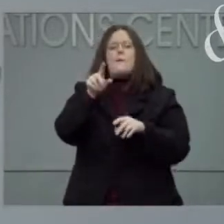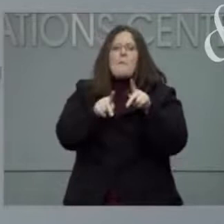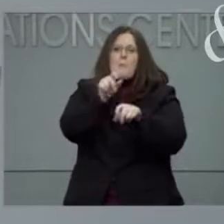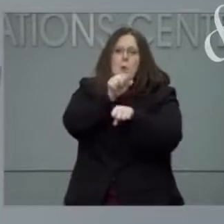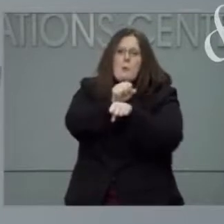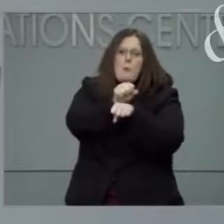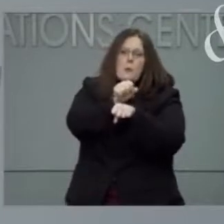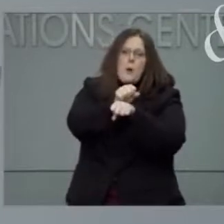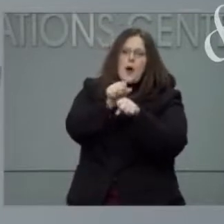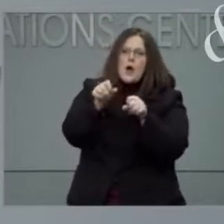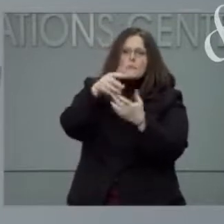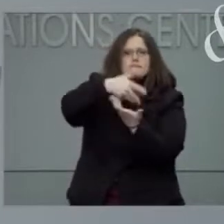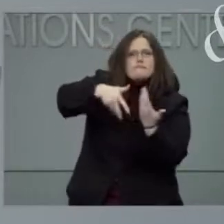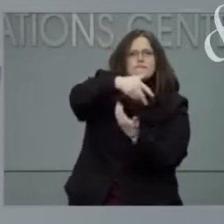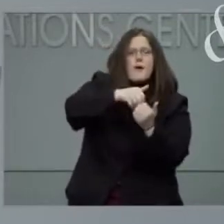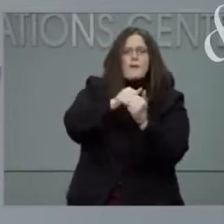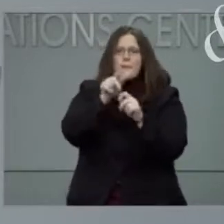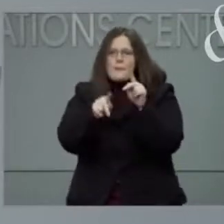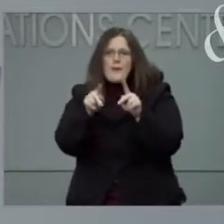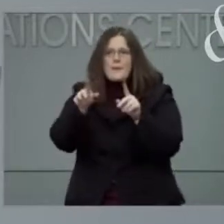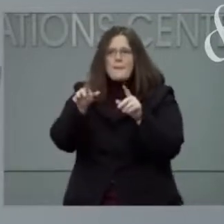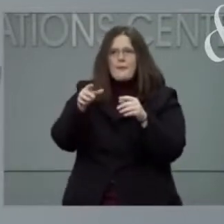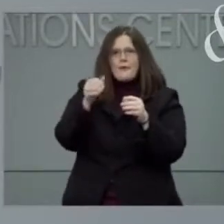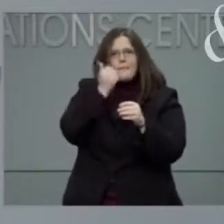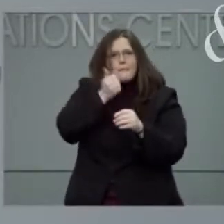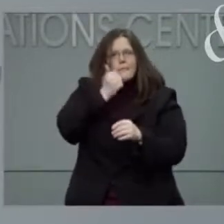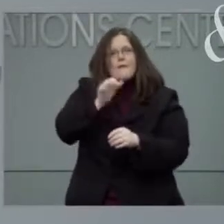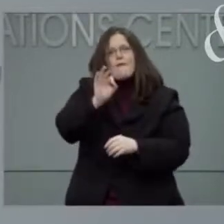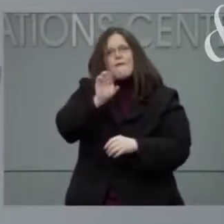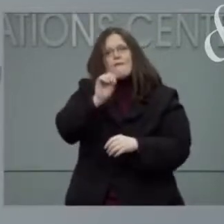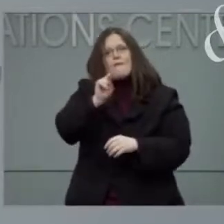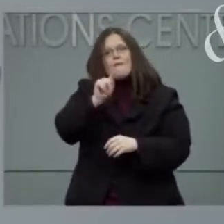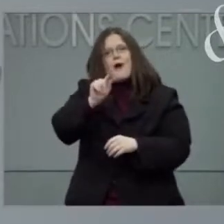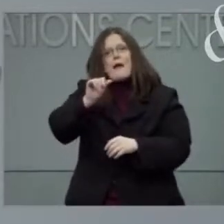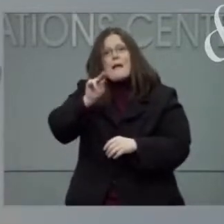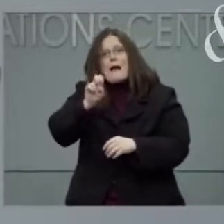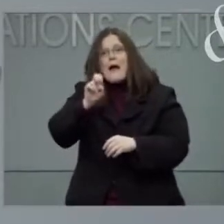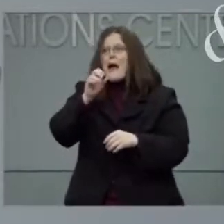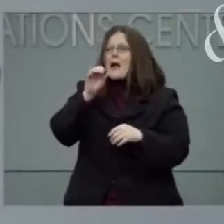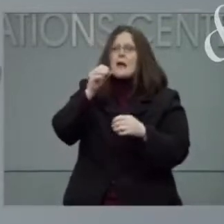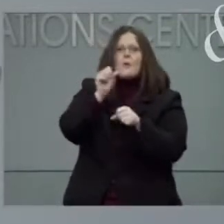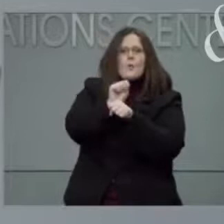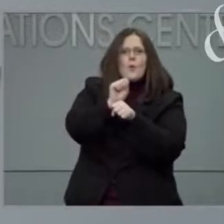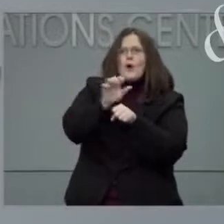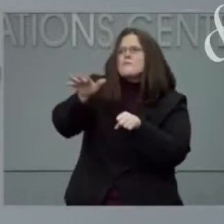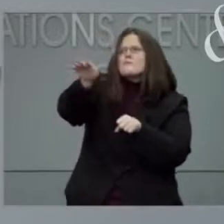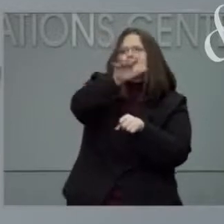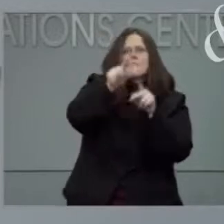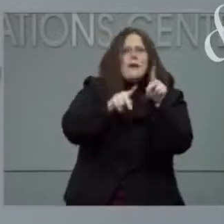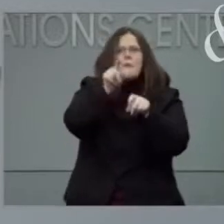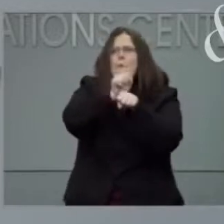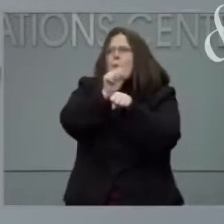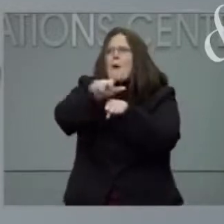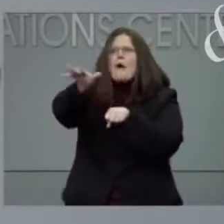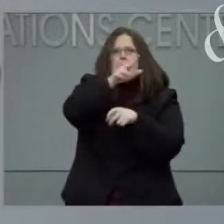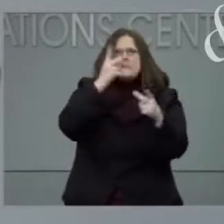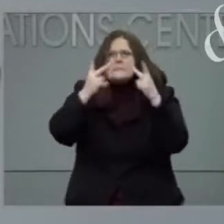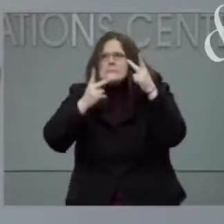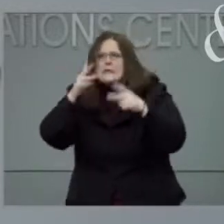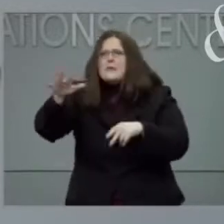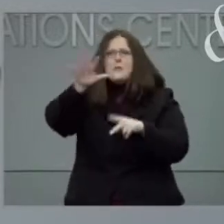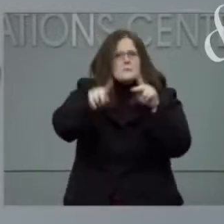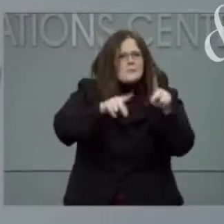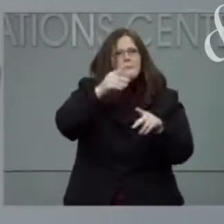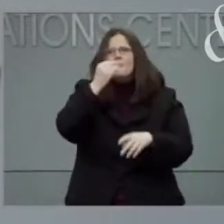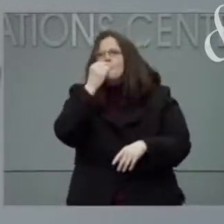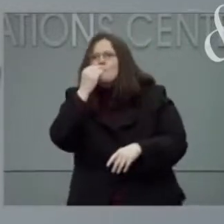have been at their jobs throughout this pandemic, making sure we could buy food, keeping us safe, and providing vital services that we all